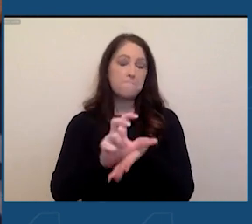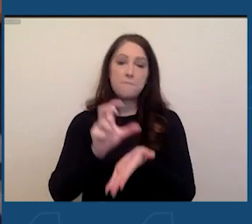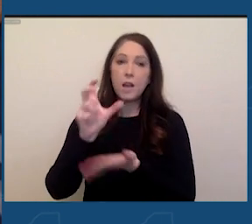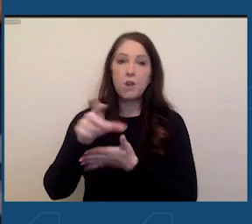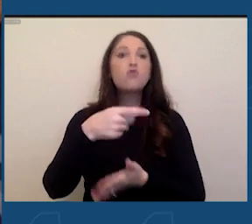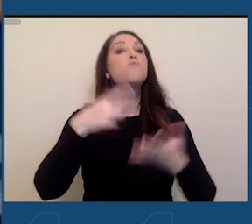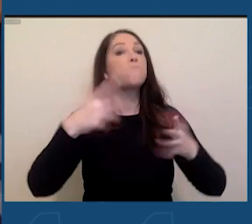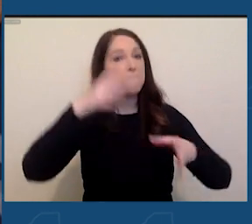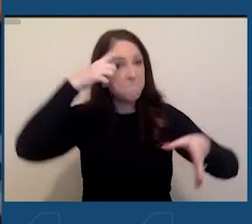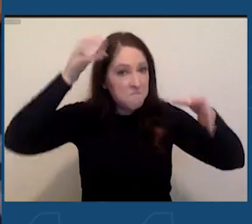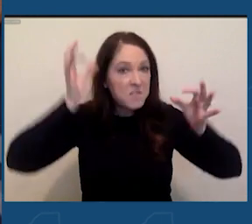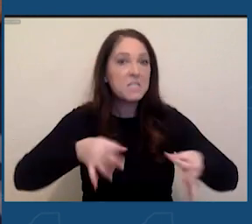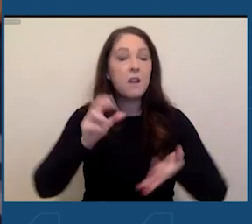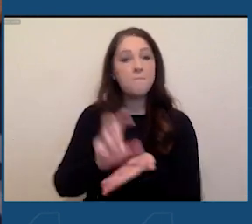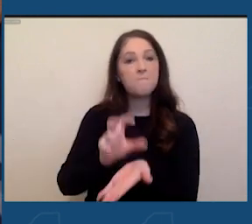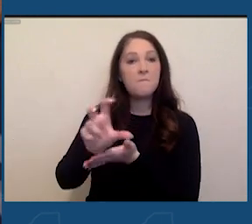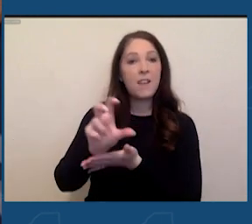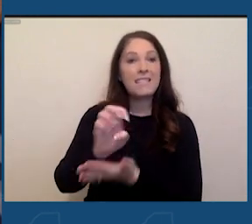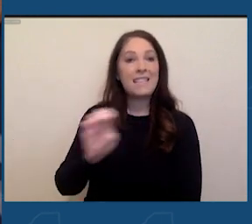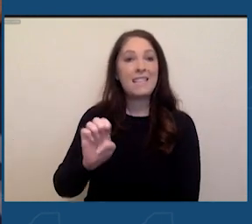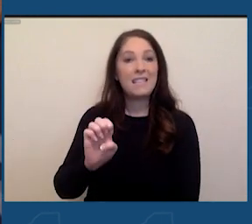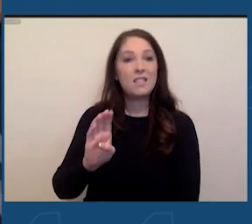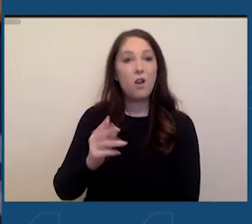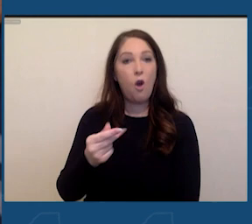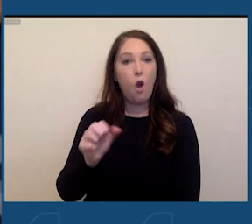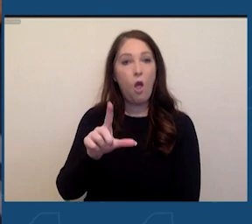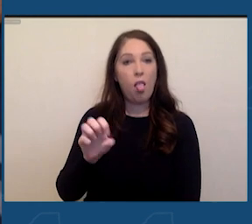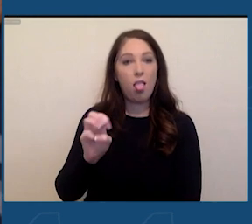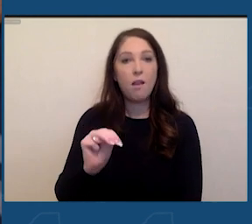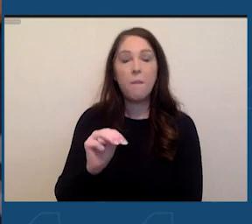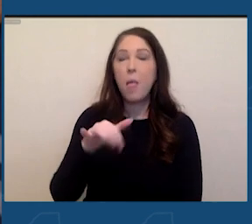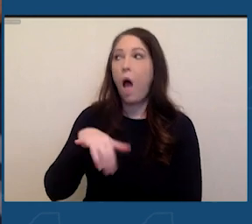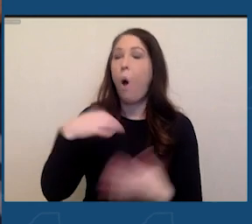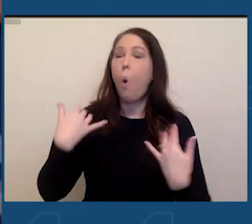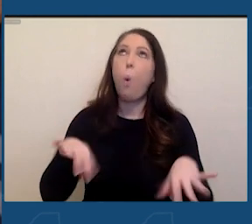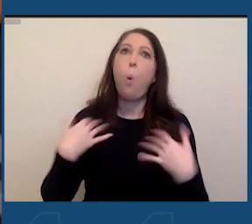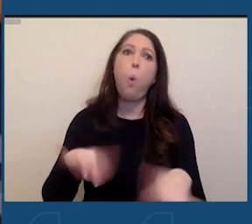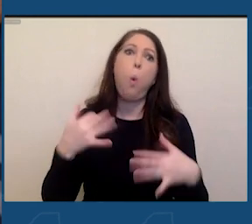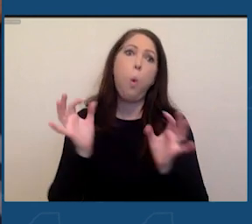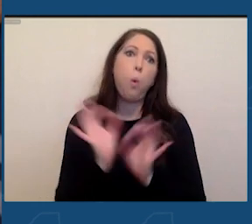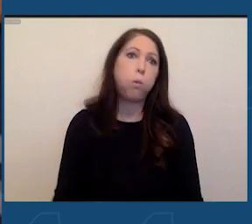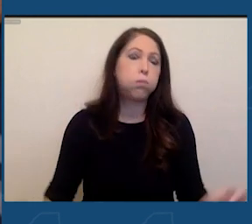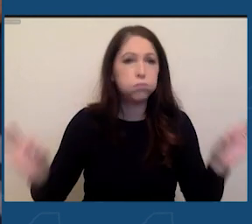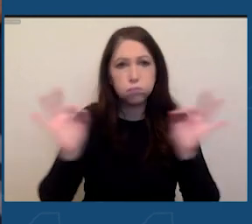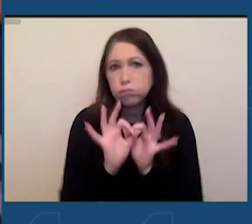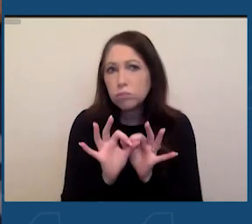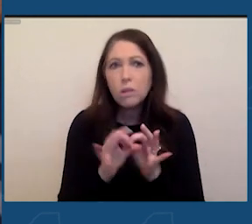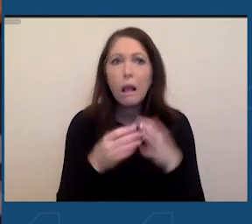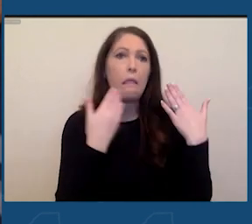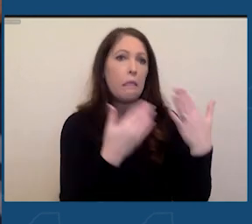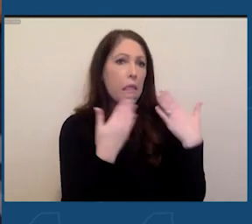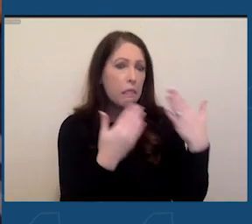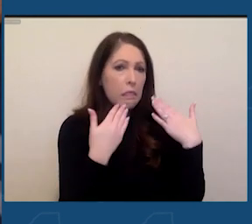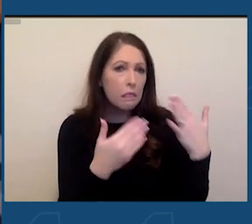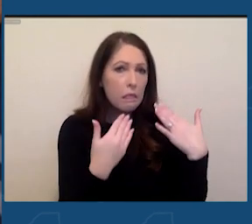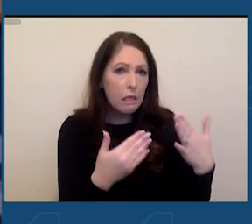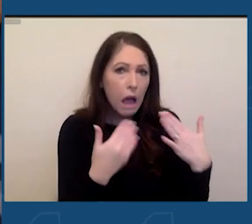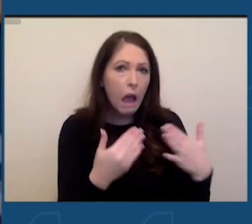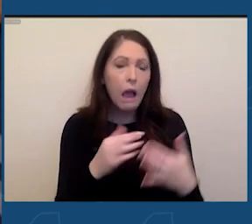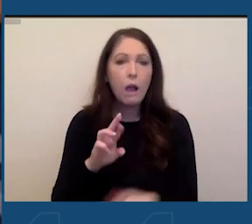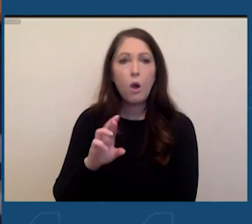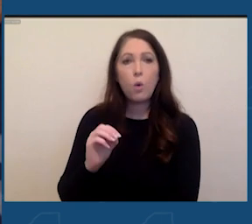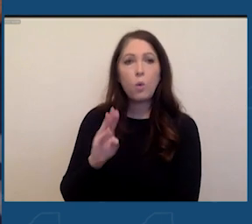in El Barrio, East Harlem. That is huge. Thank you. Thank you to a son of East Harlem, Robert